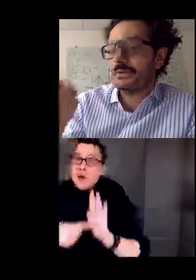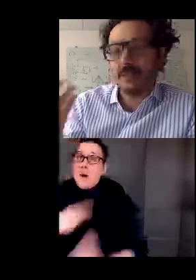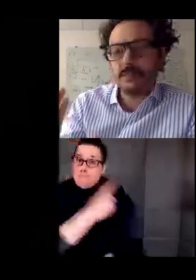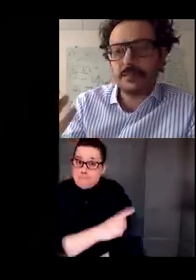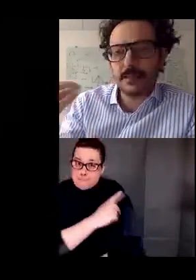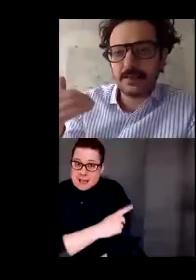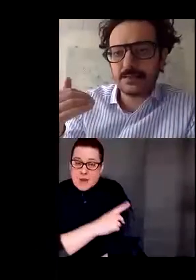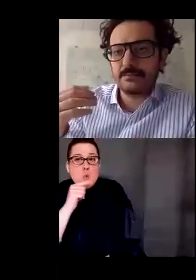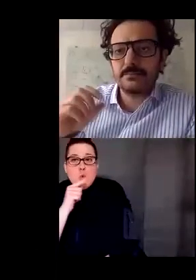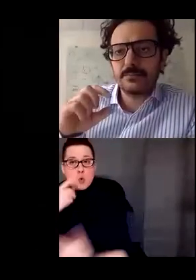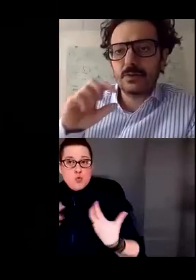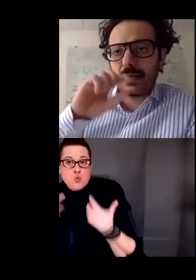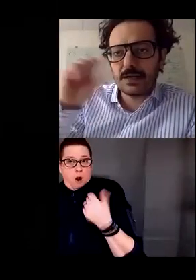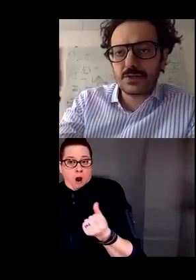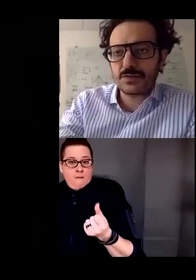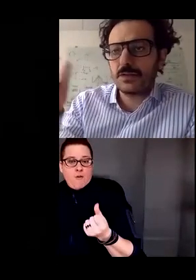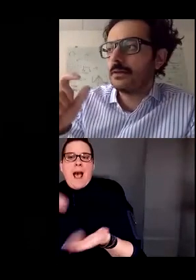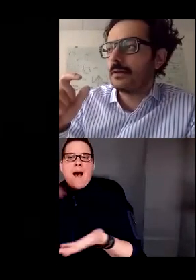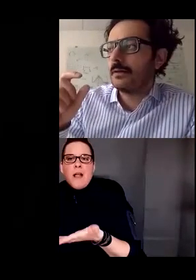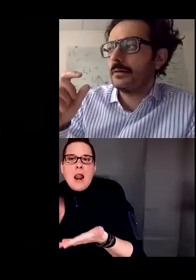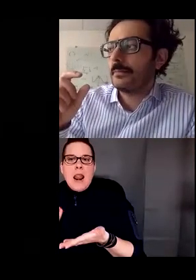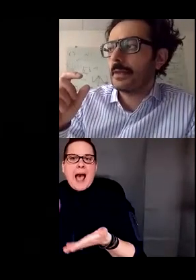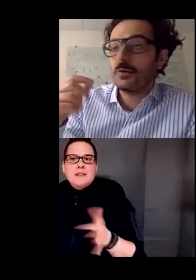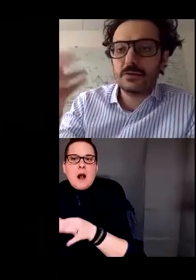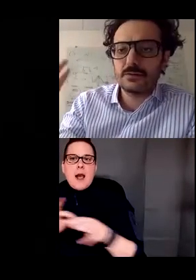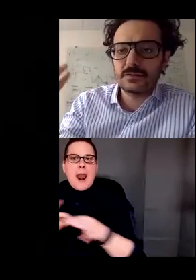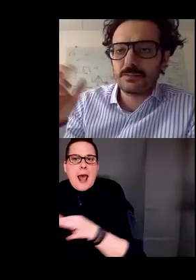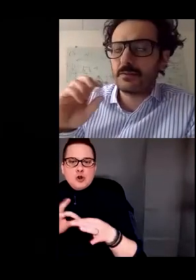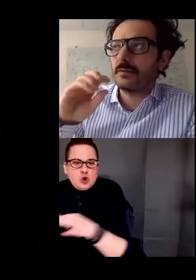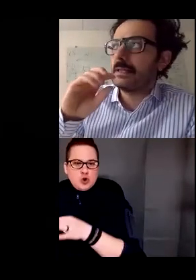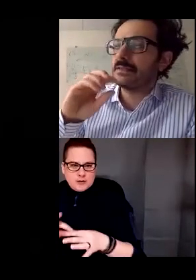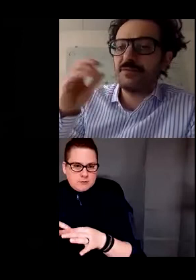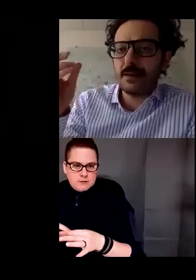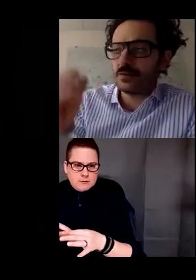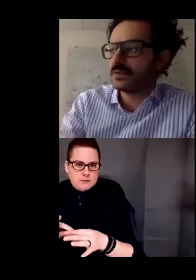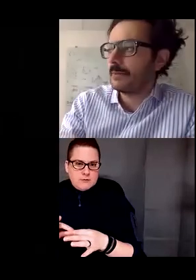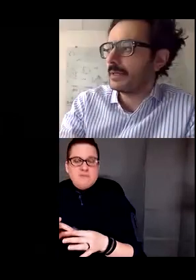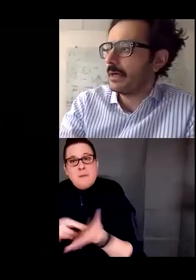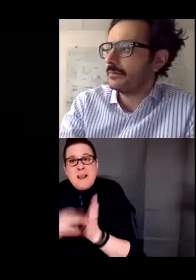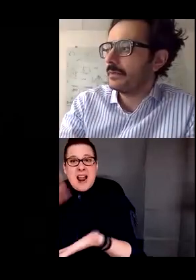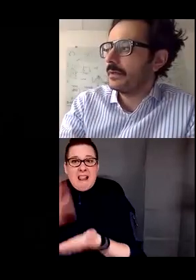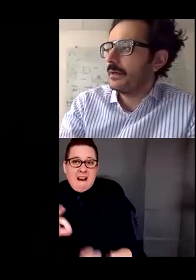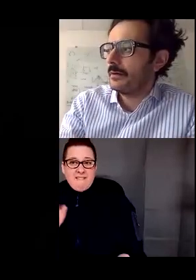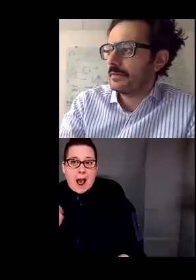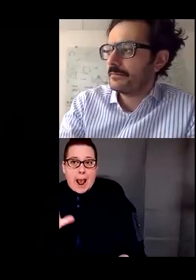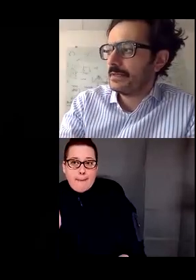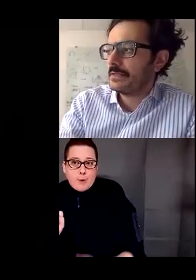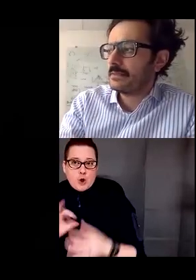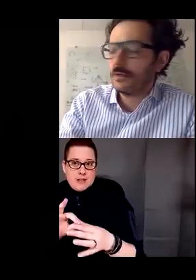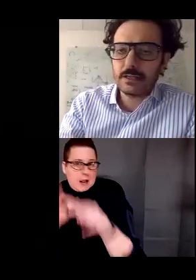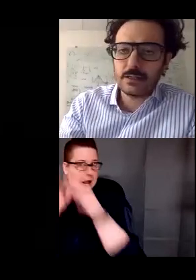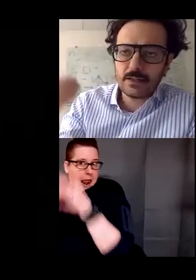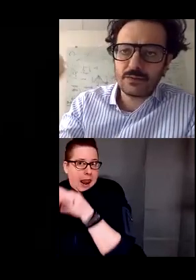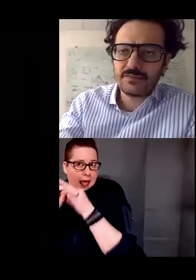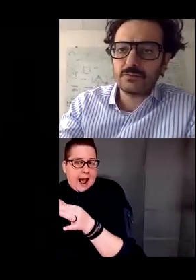were resilient had less connections, according to this method, less fibers coming out of a very